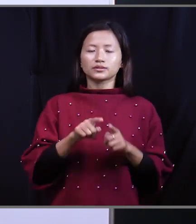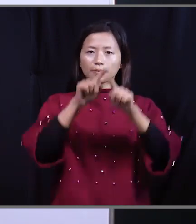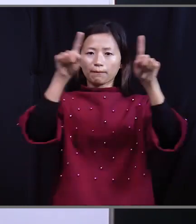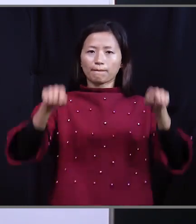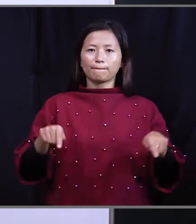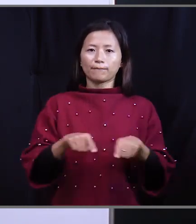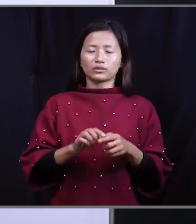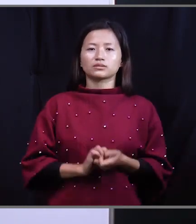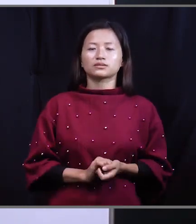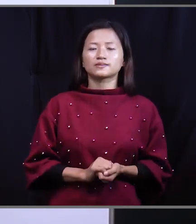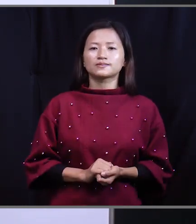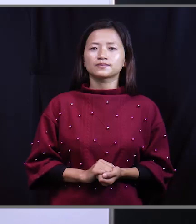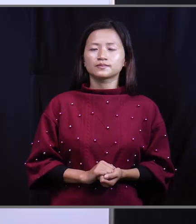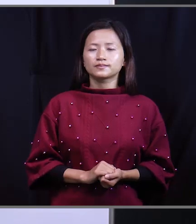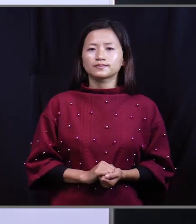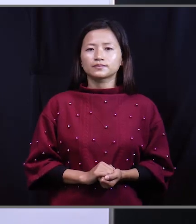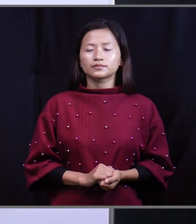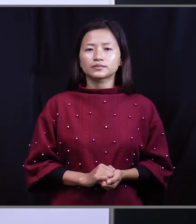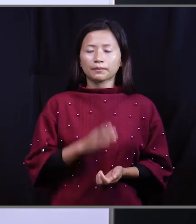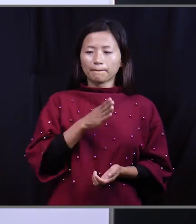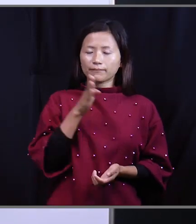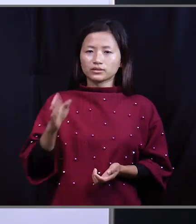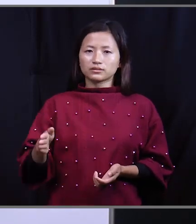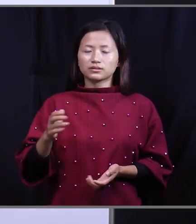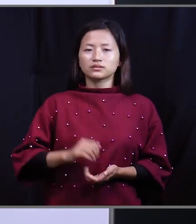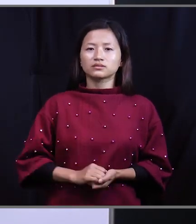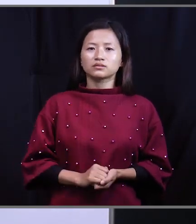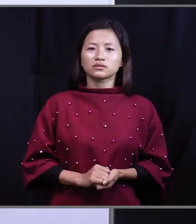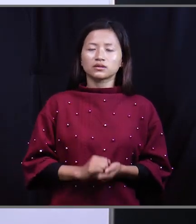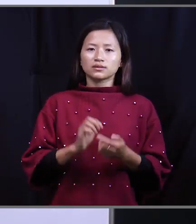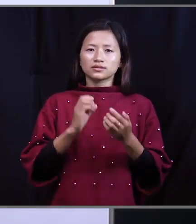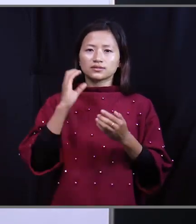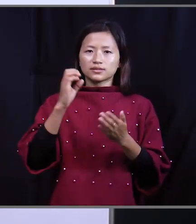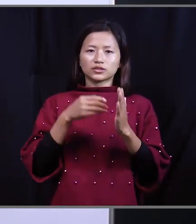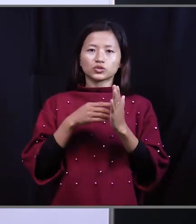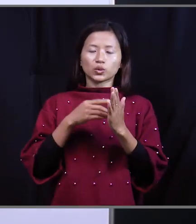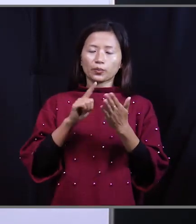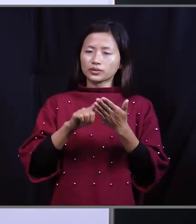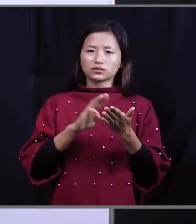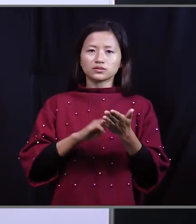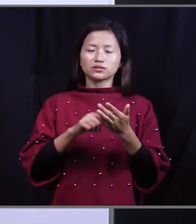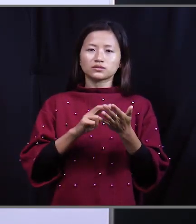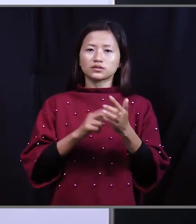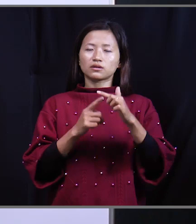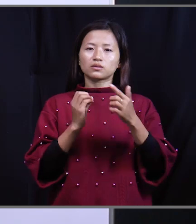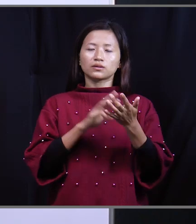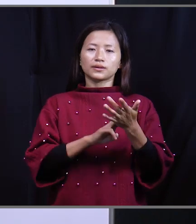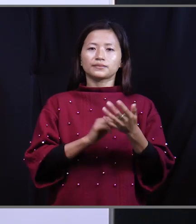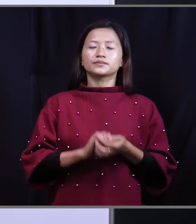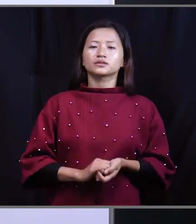S-Y-N-A-P-T-O-N-E-M-A-L, synaptonemal complex. Besides this, you will see that there are centromeres present. After that,